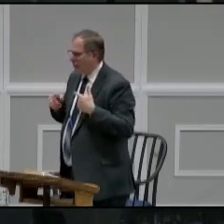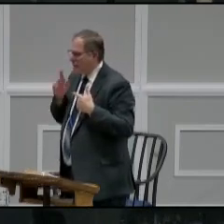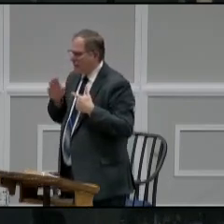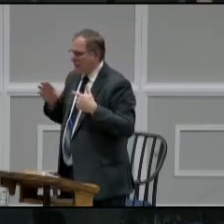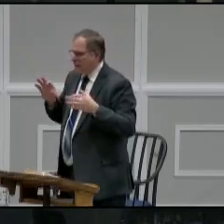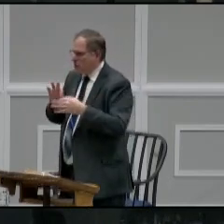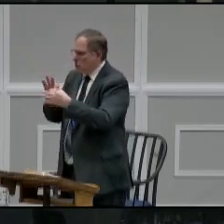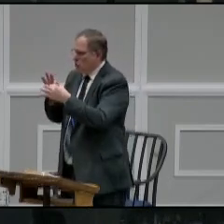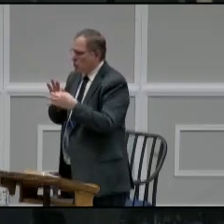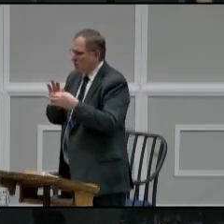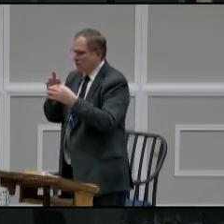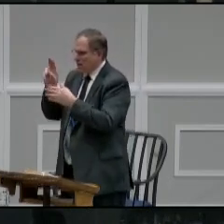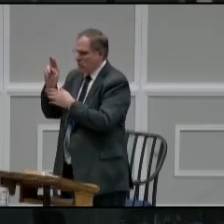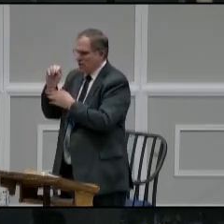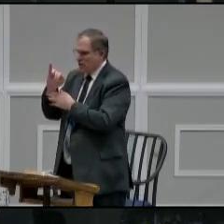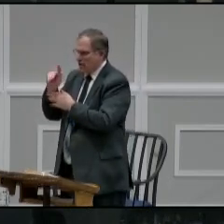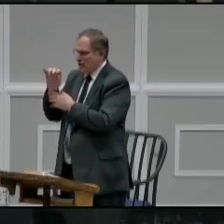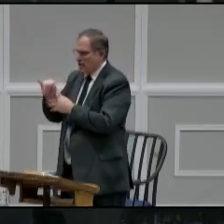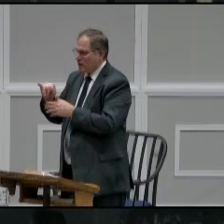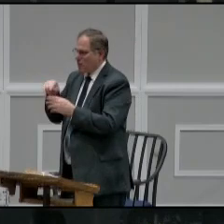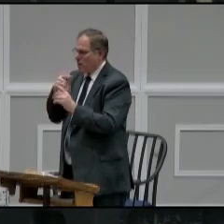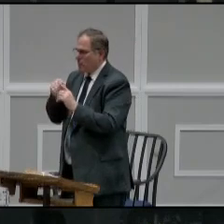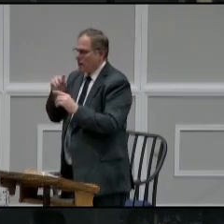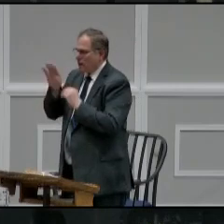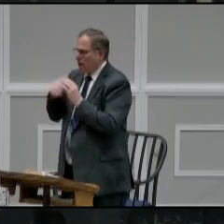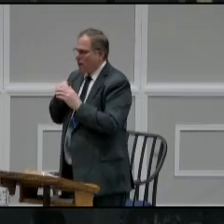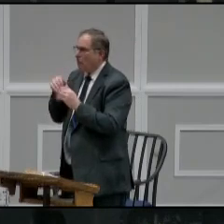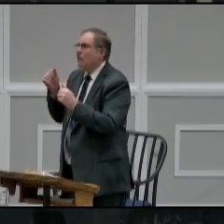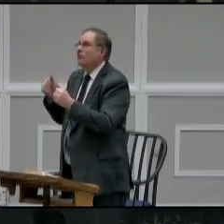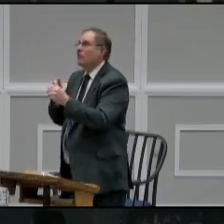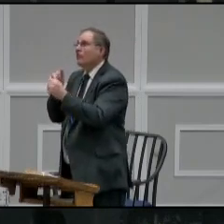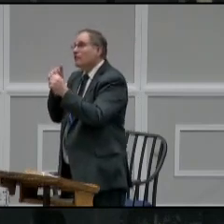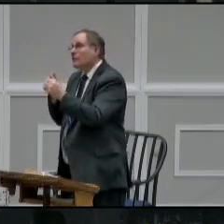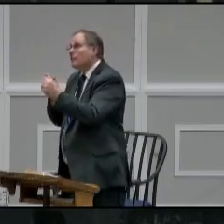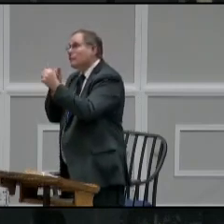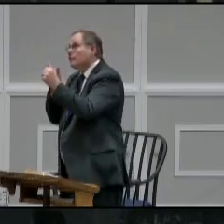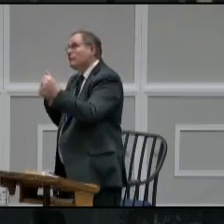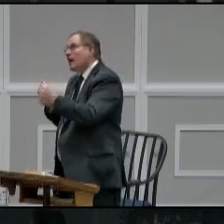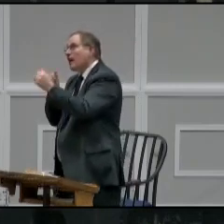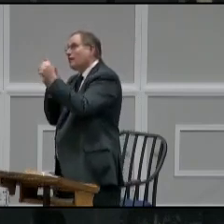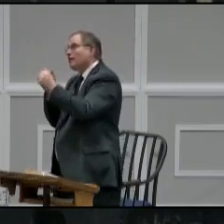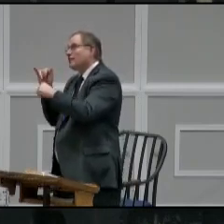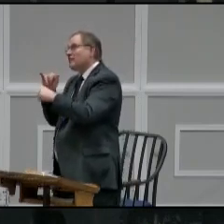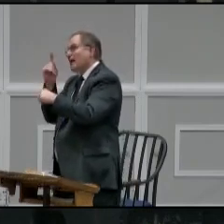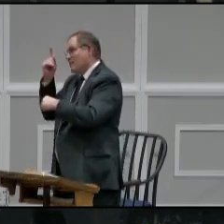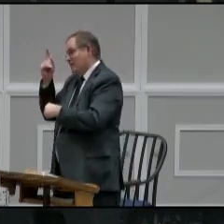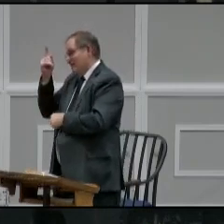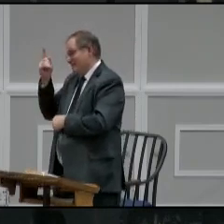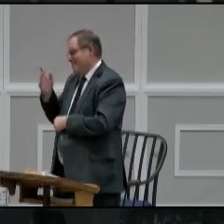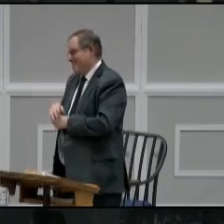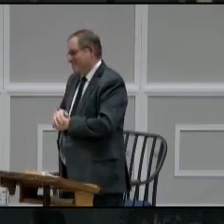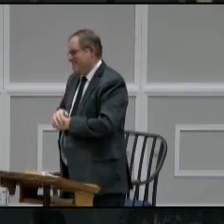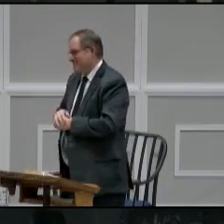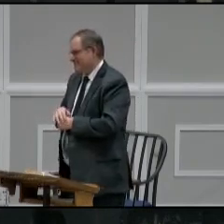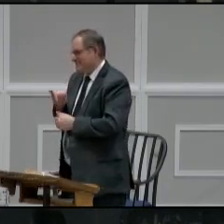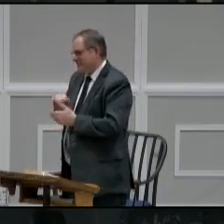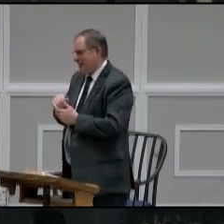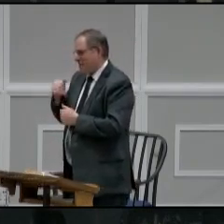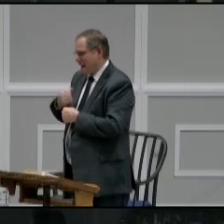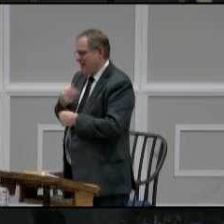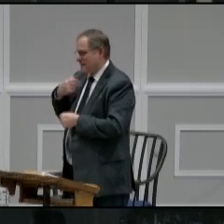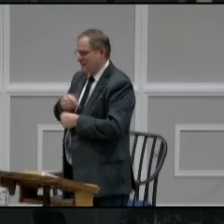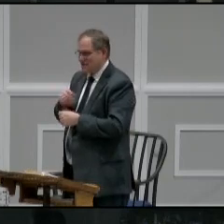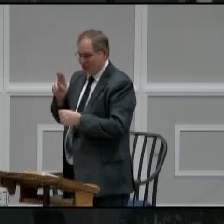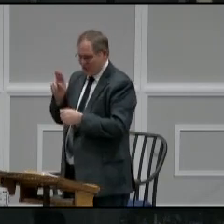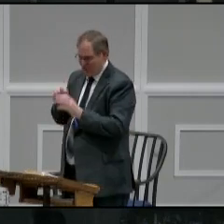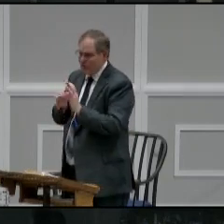unified when we're all chasing the same one? We're all following the same one. But when he gets off the